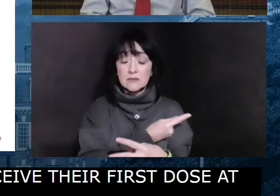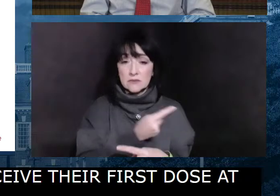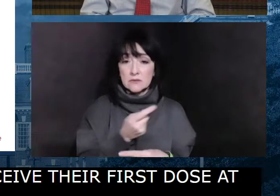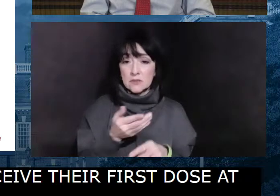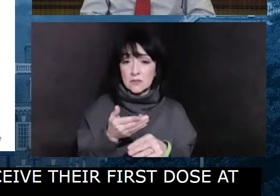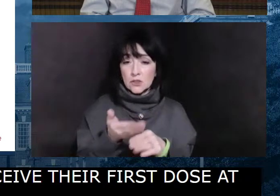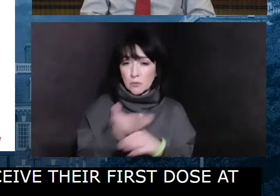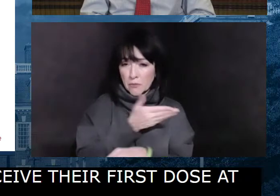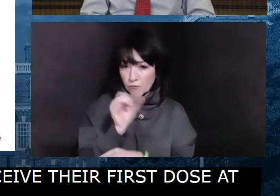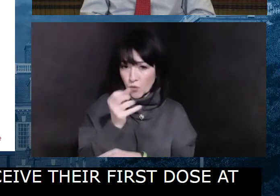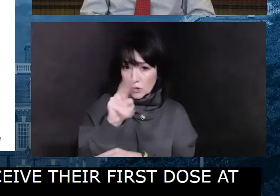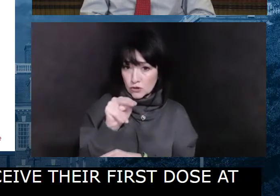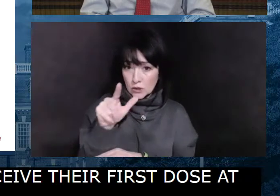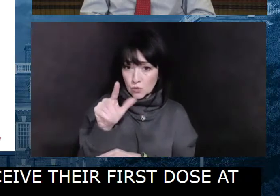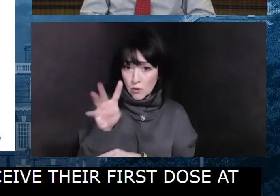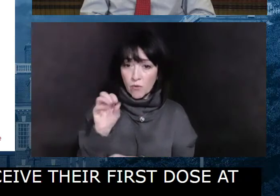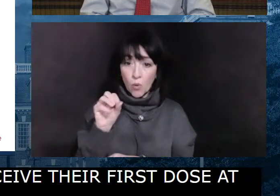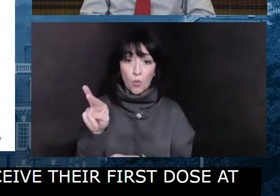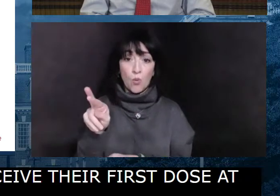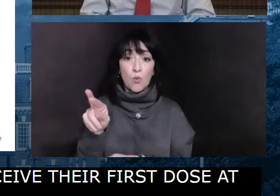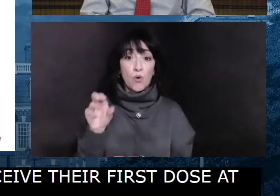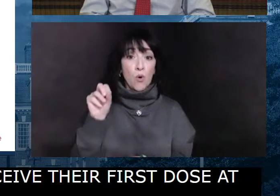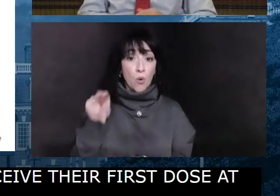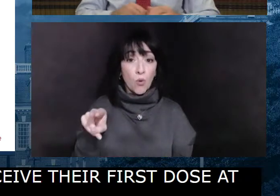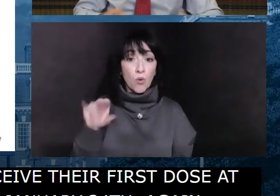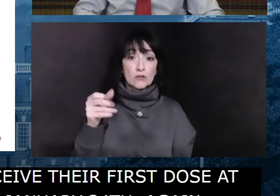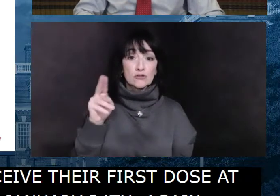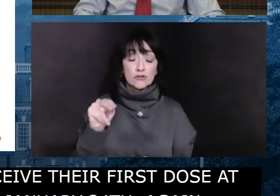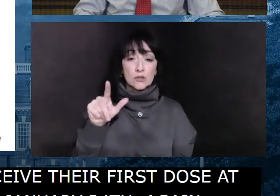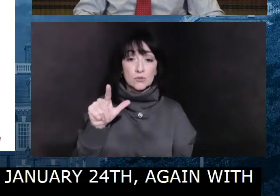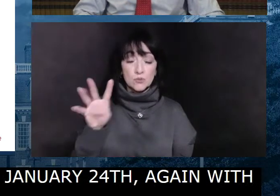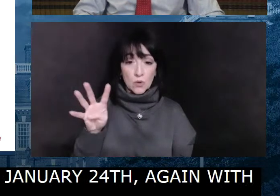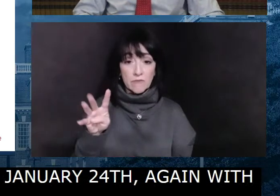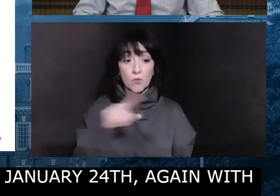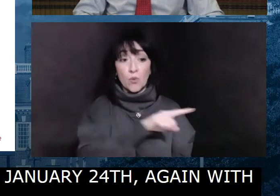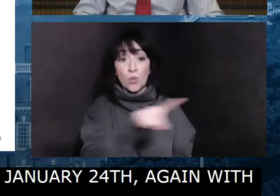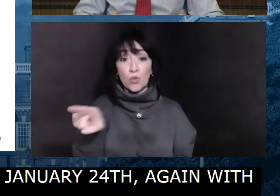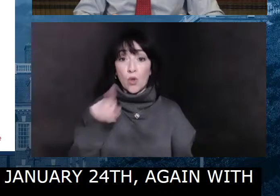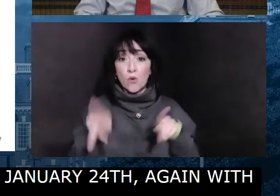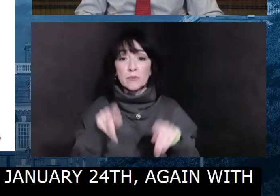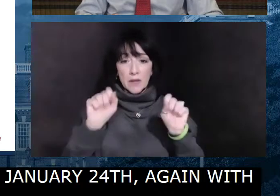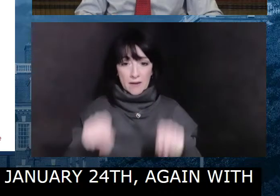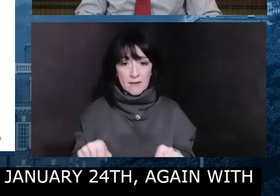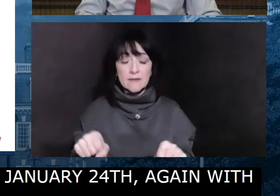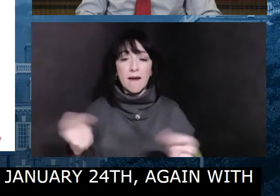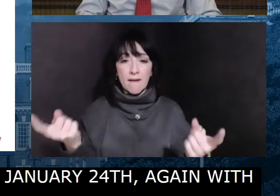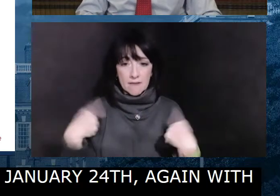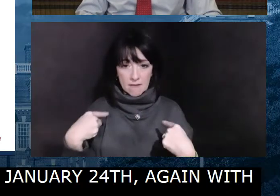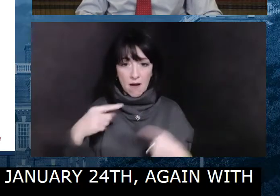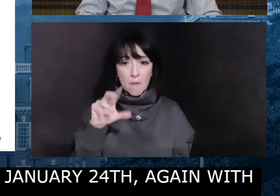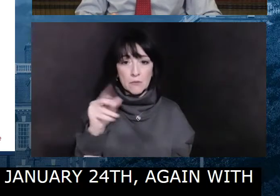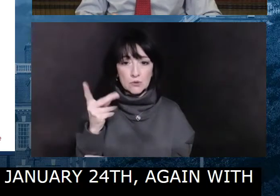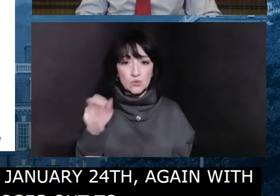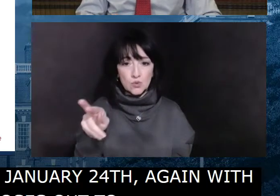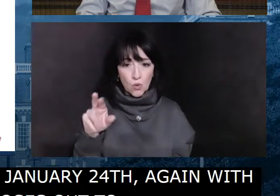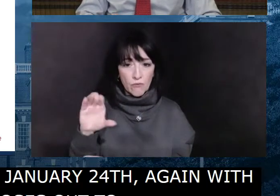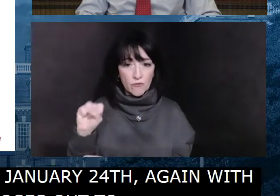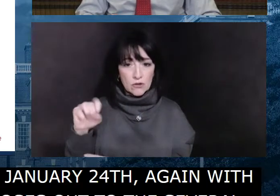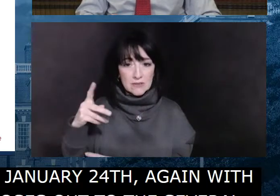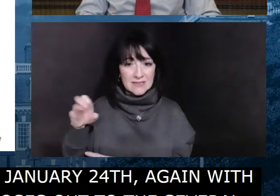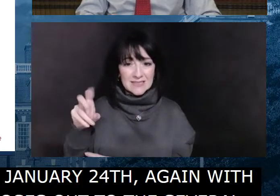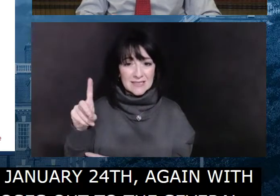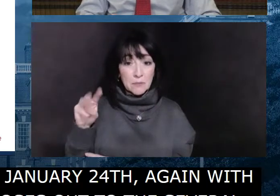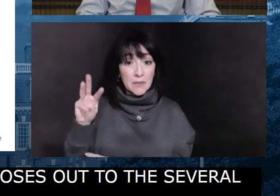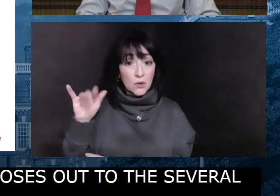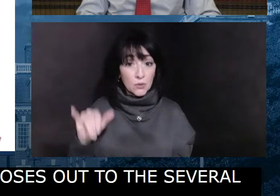again, with a focus on getting those second doses out to the several thousand people that receive their first dose at